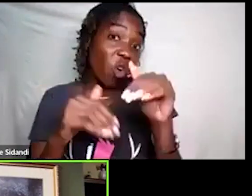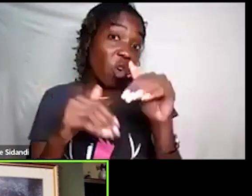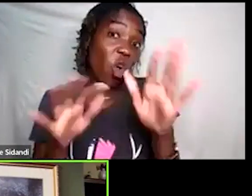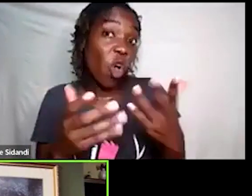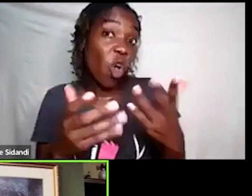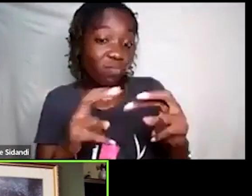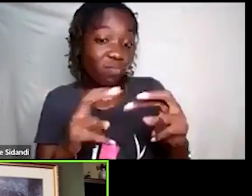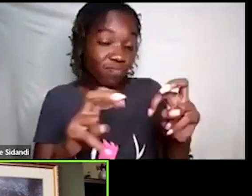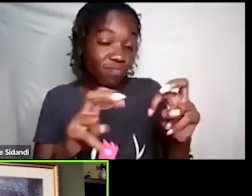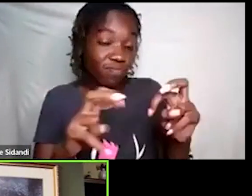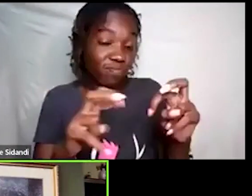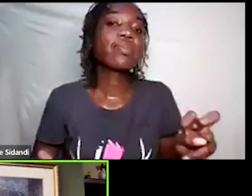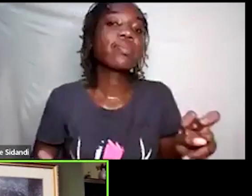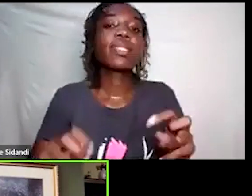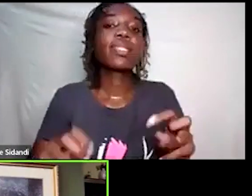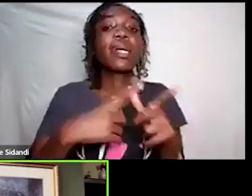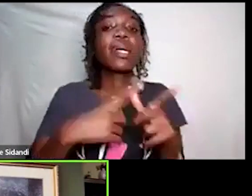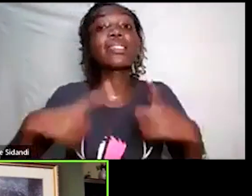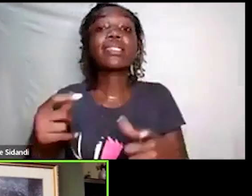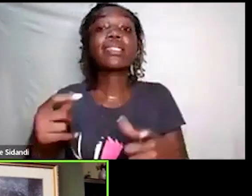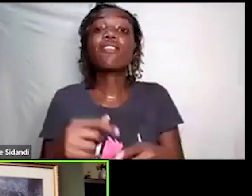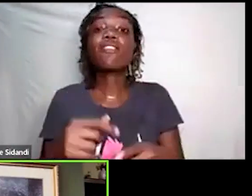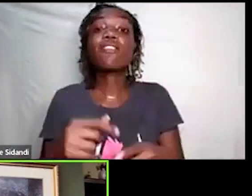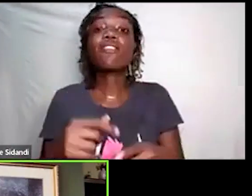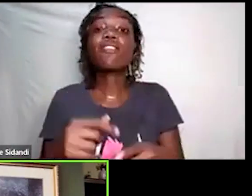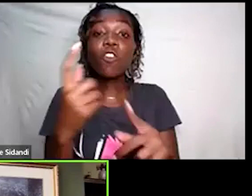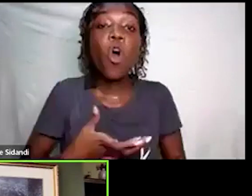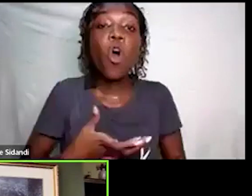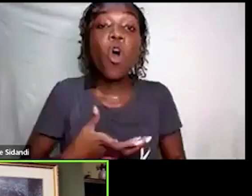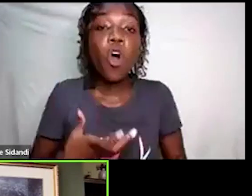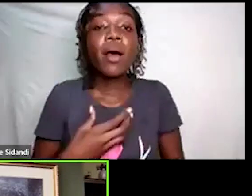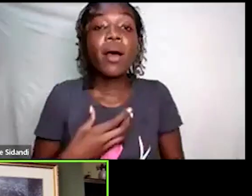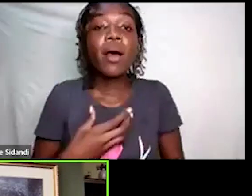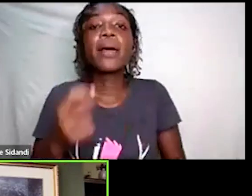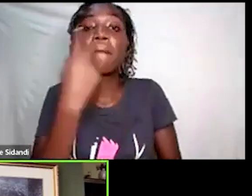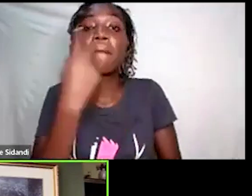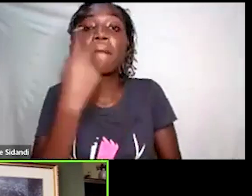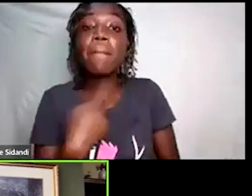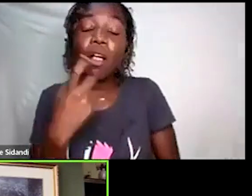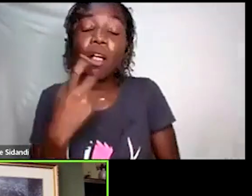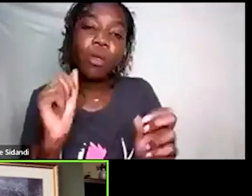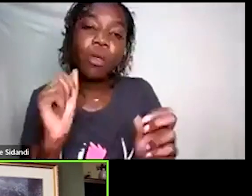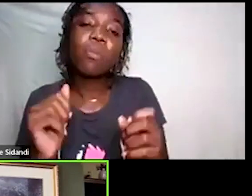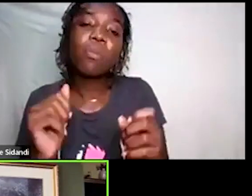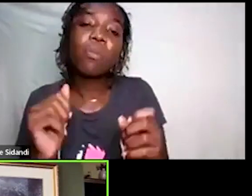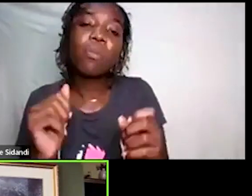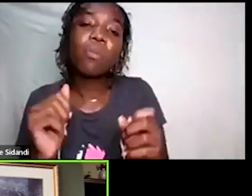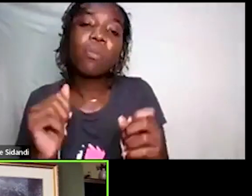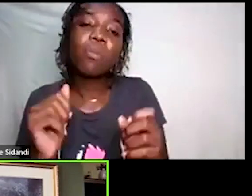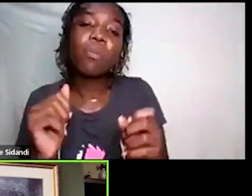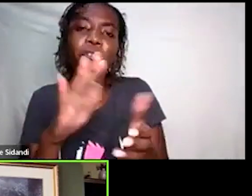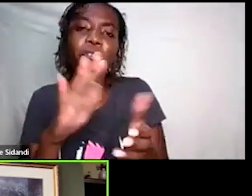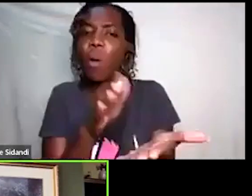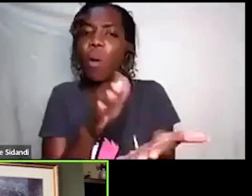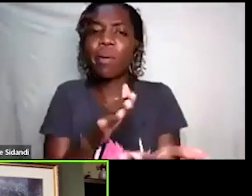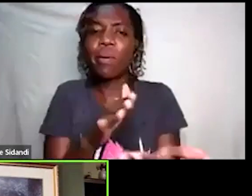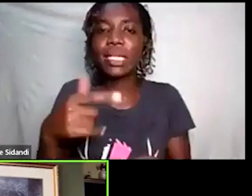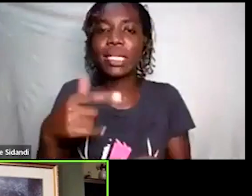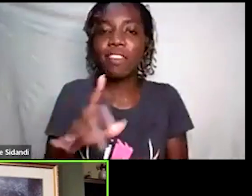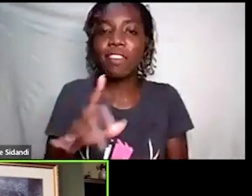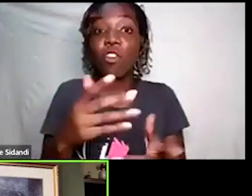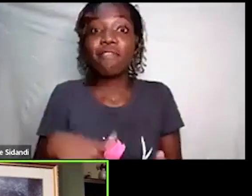their own mouth. Sometimes they'll fry themselves in their own fat, or they will feel guilty and stop doing what they are